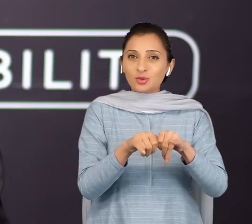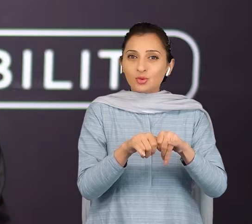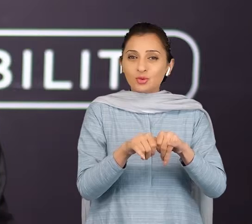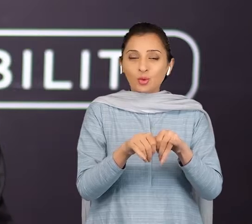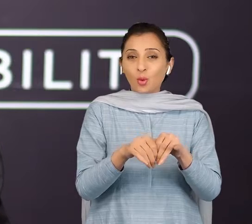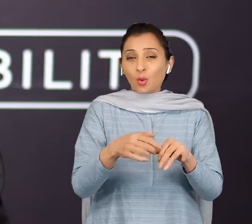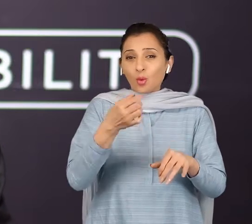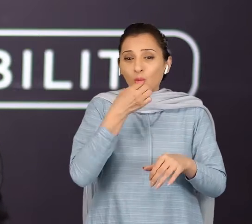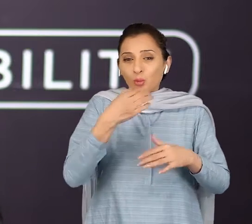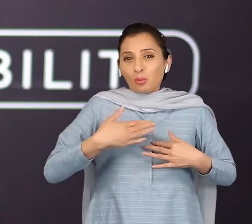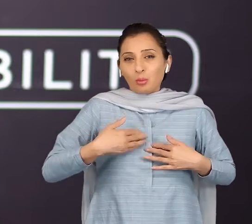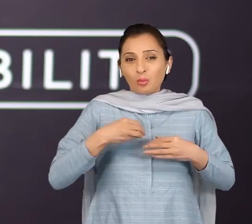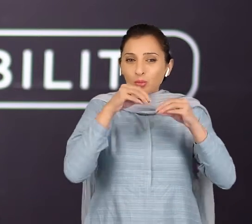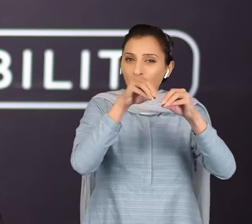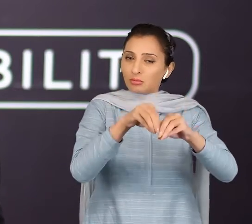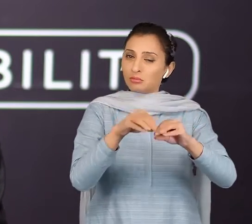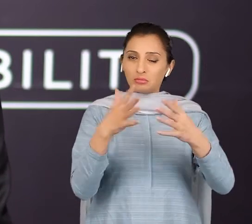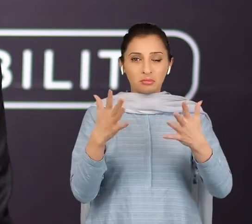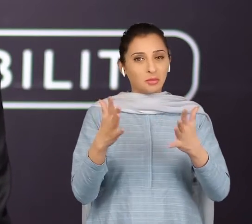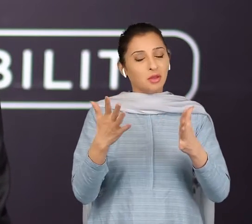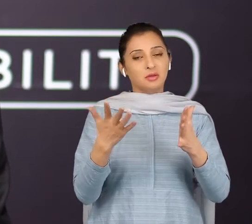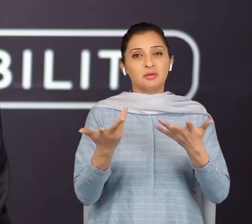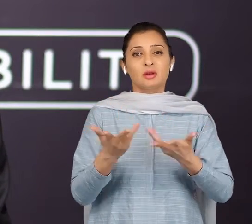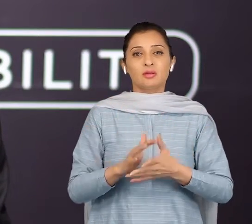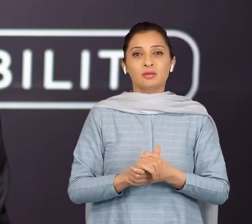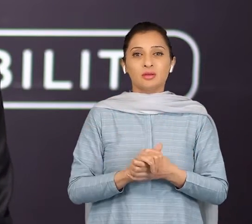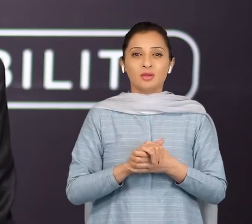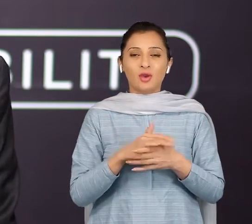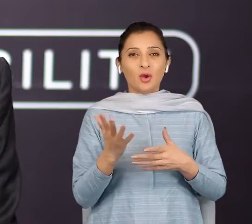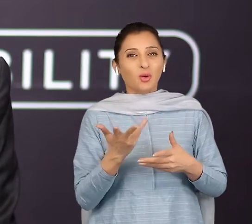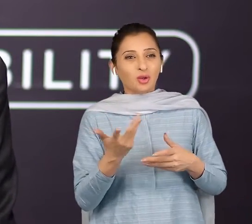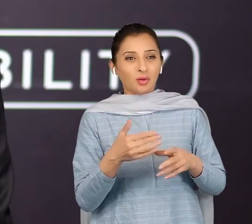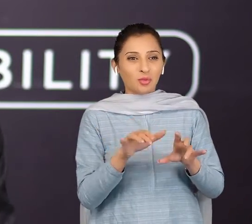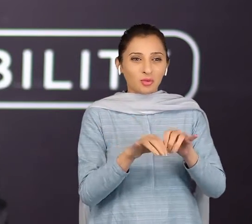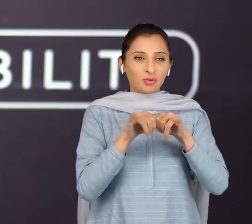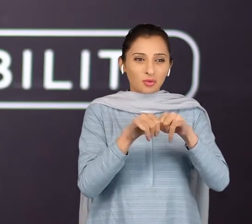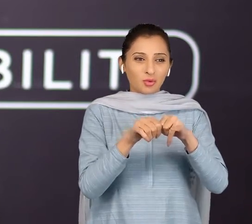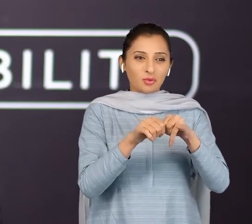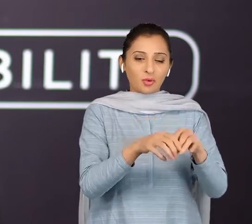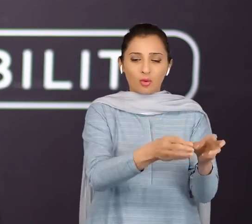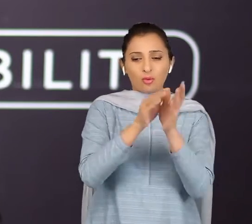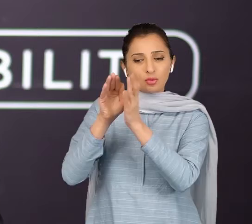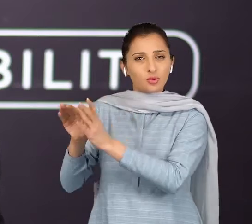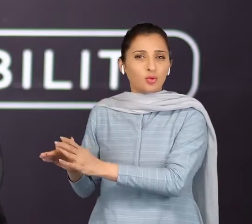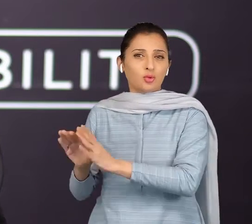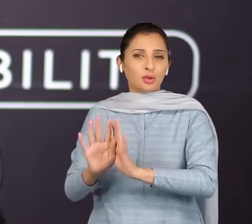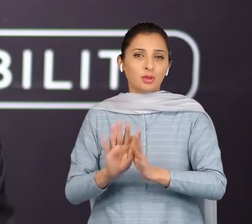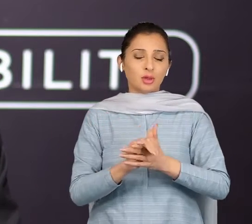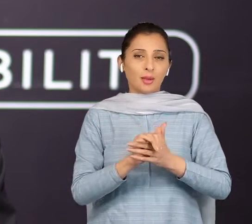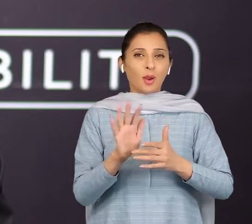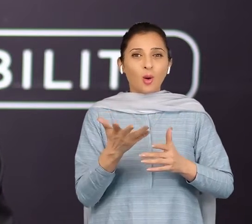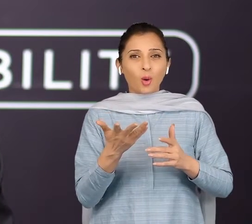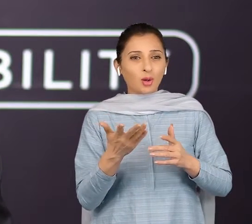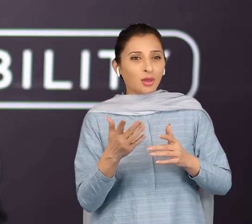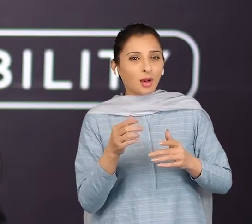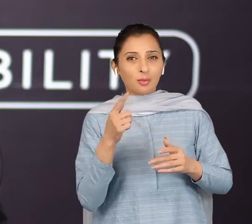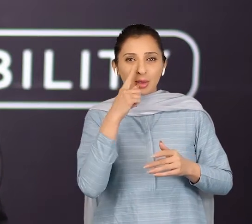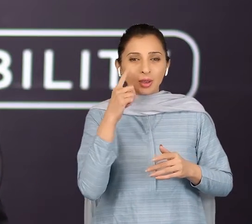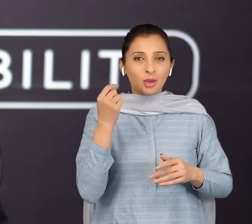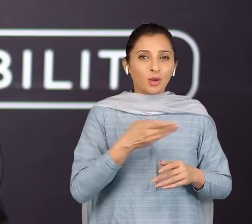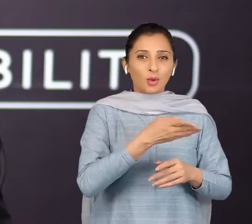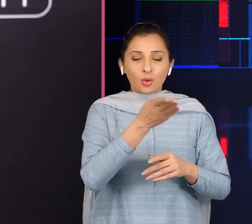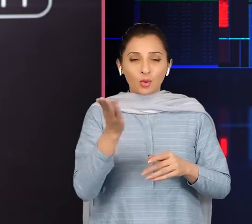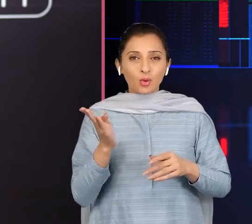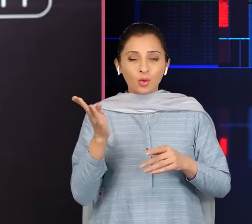given the respect and dignity that they deserve in our society. They're often overlooked, and even when we started doing this work, people mocked us